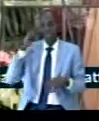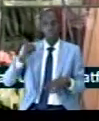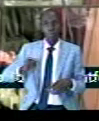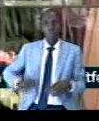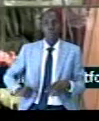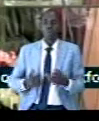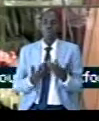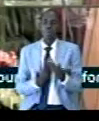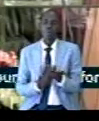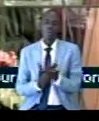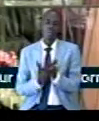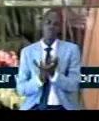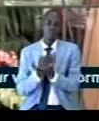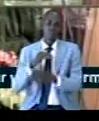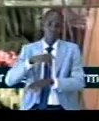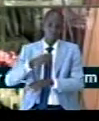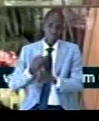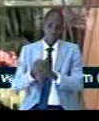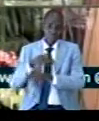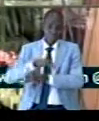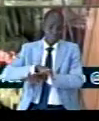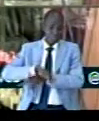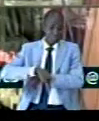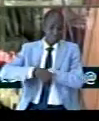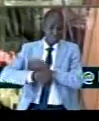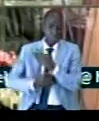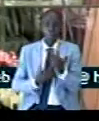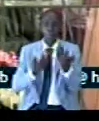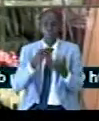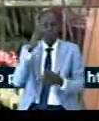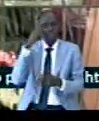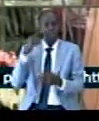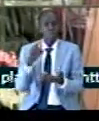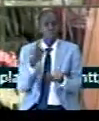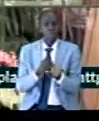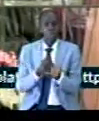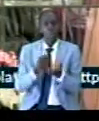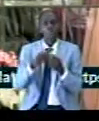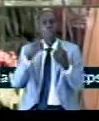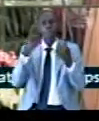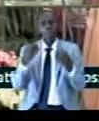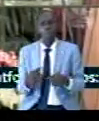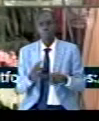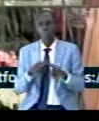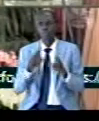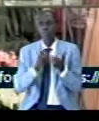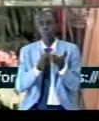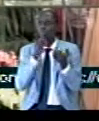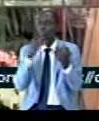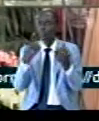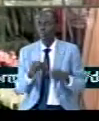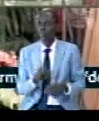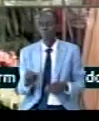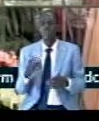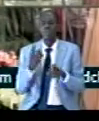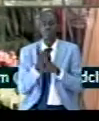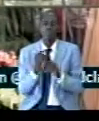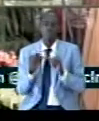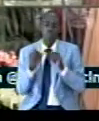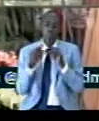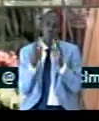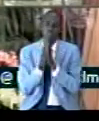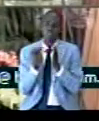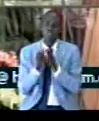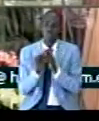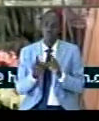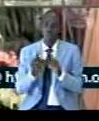They were calling the surgeon. He couldn't come. But inside the ward, we were just praying, connecting. I was telling God that during this program that